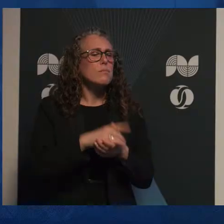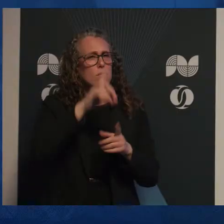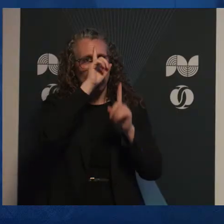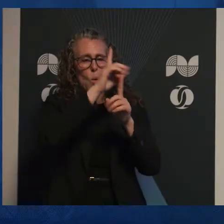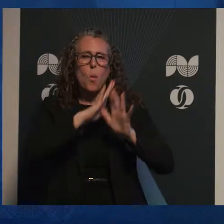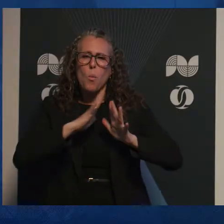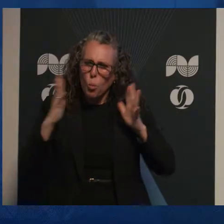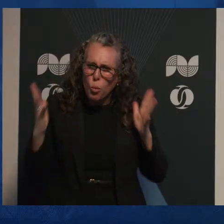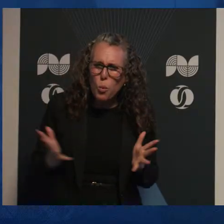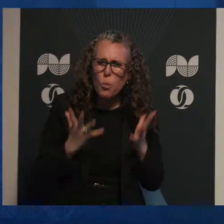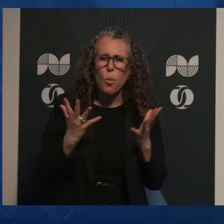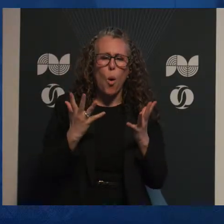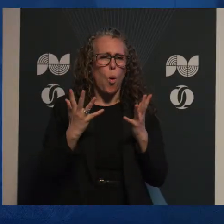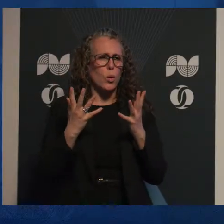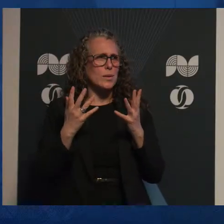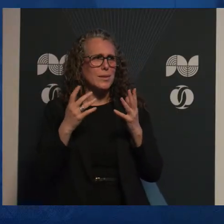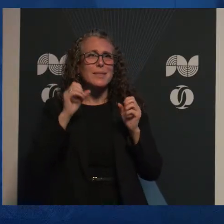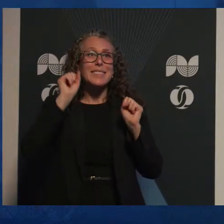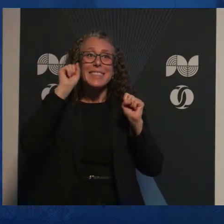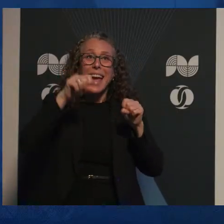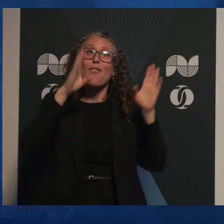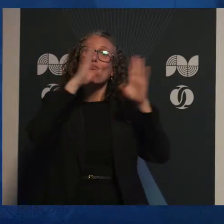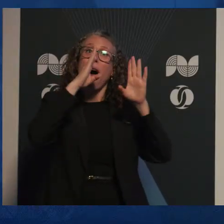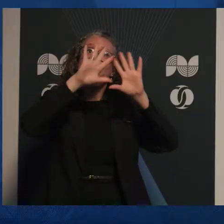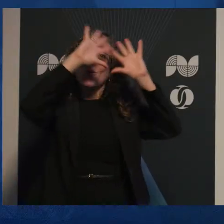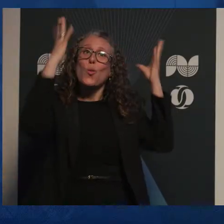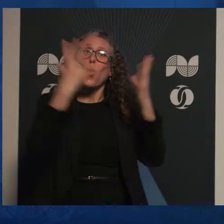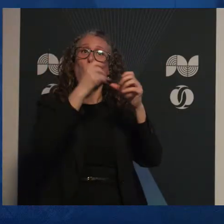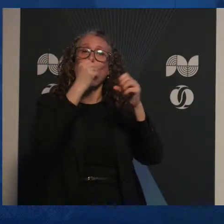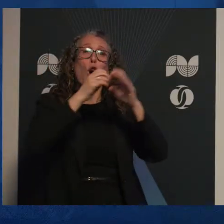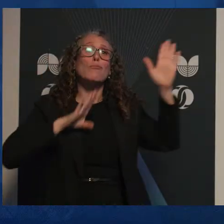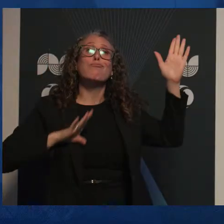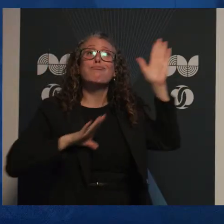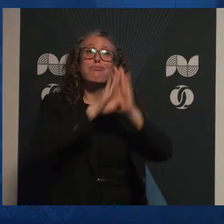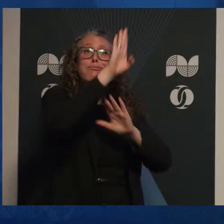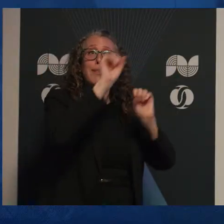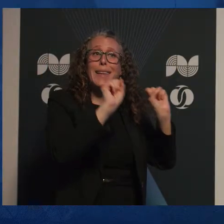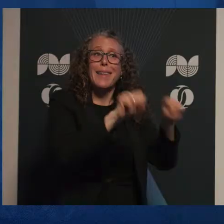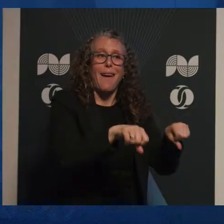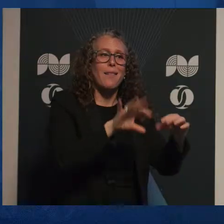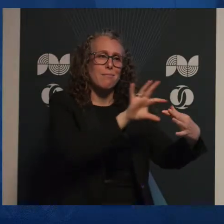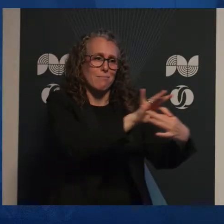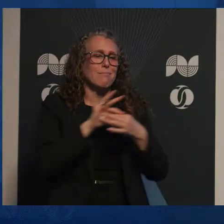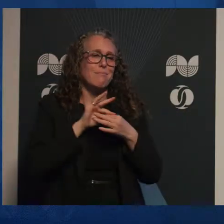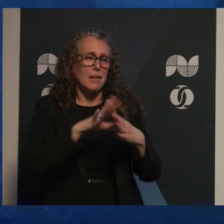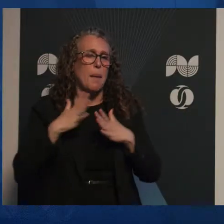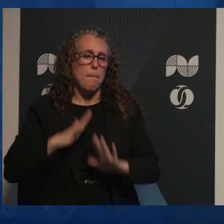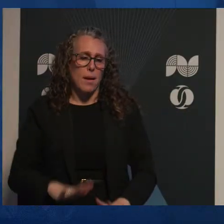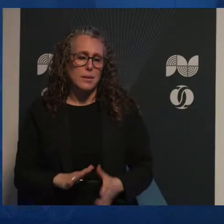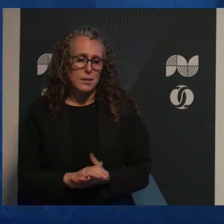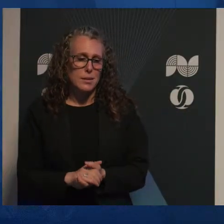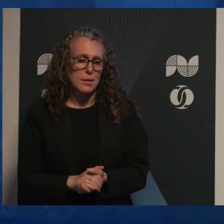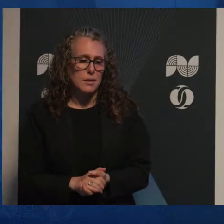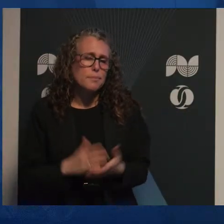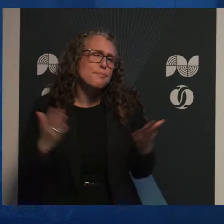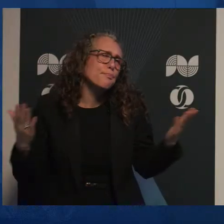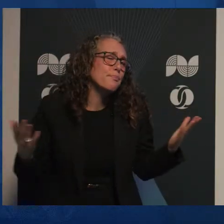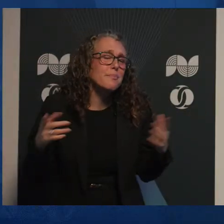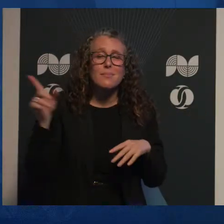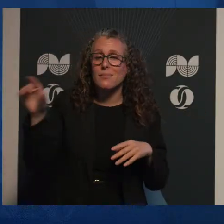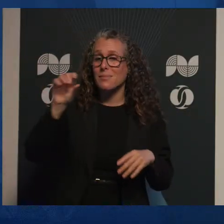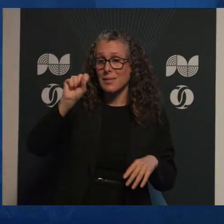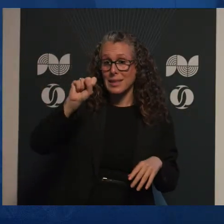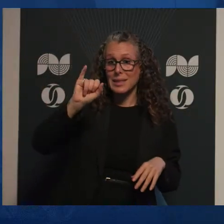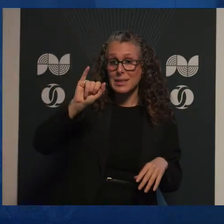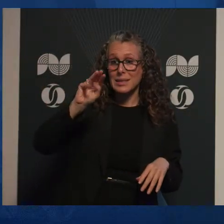conditions where the private sector can thrive. And I think I also, agree with Simon. The world may